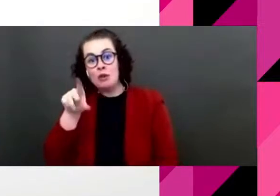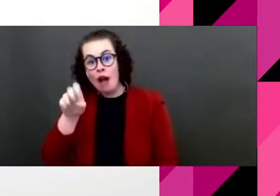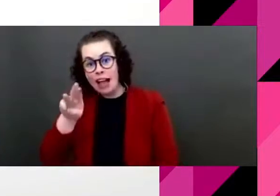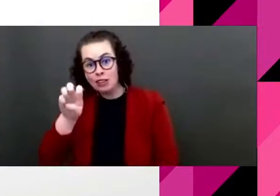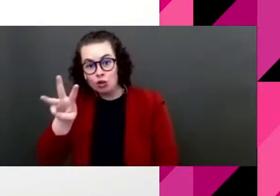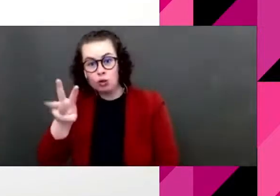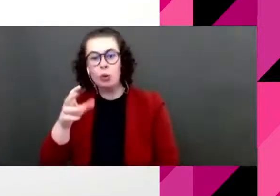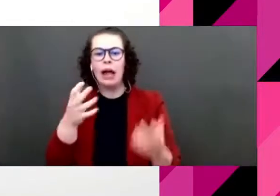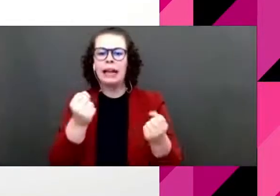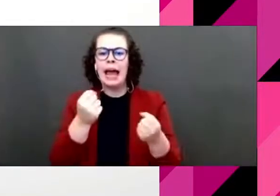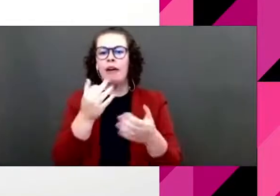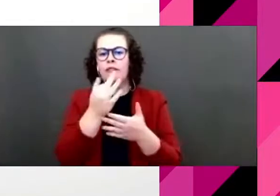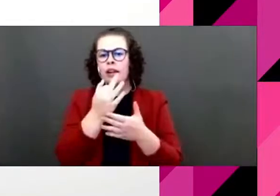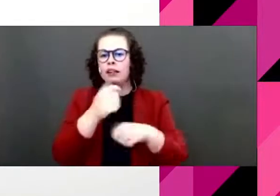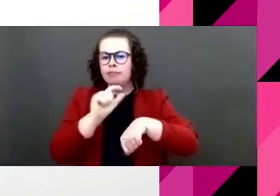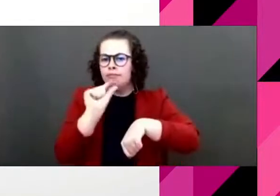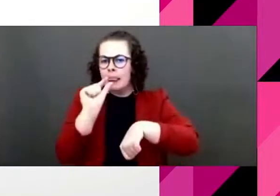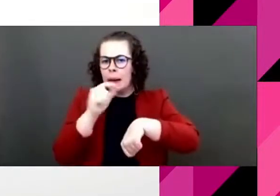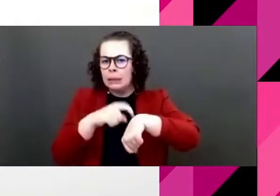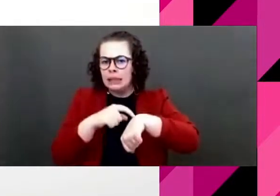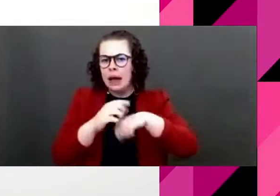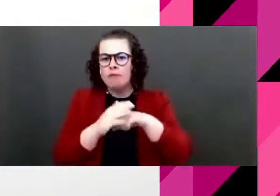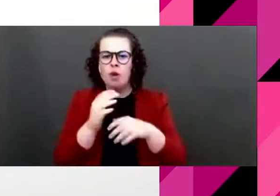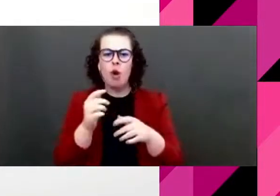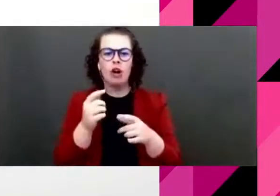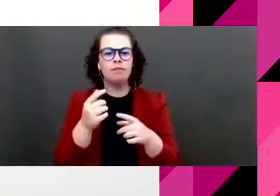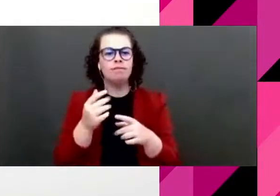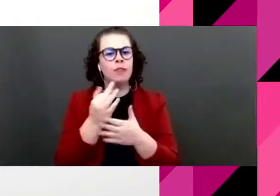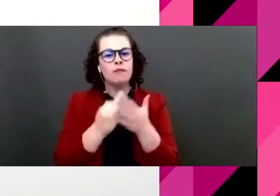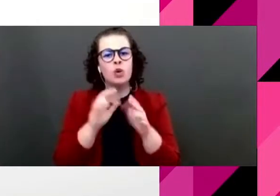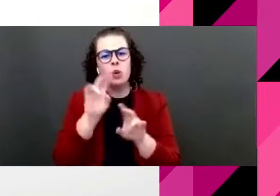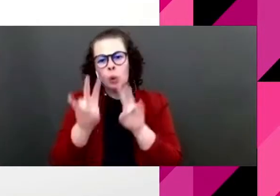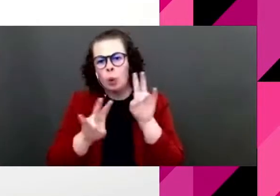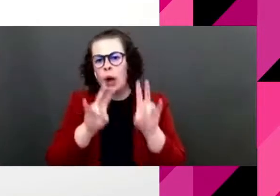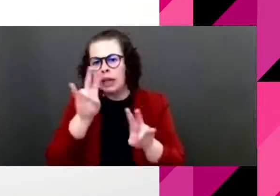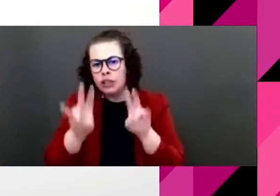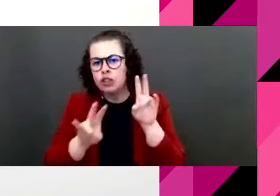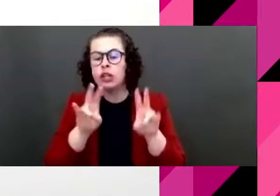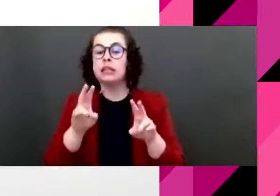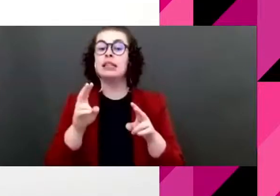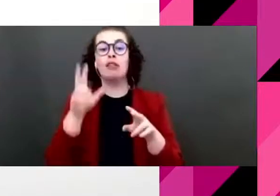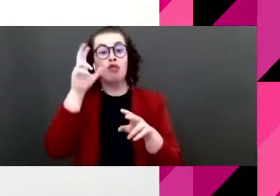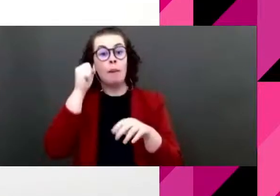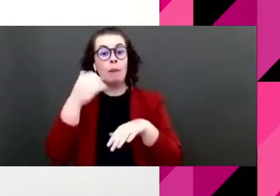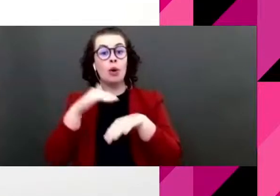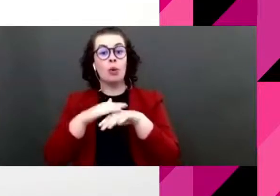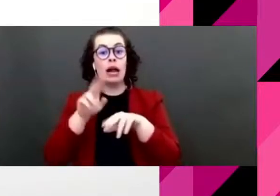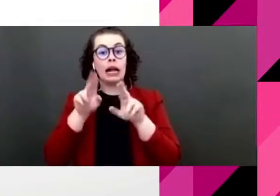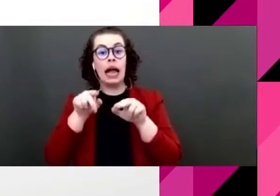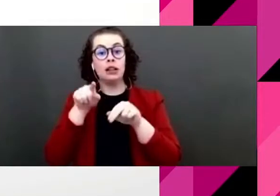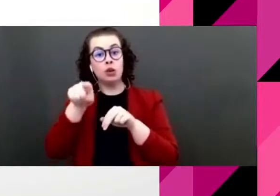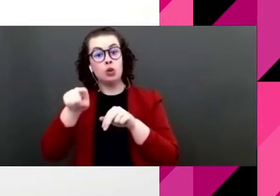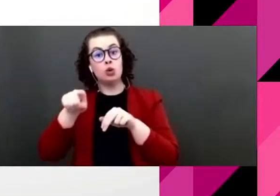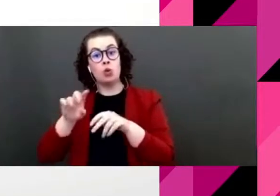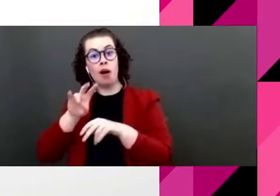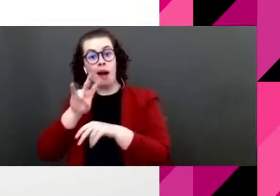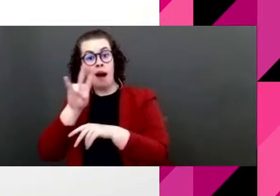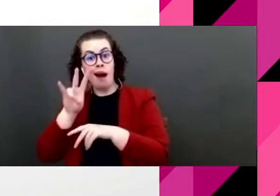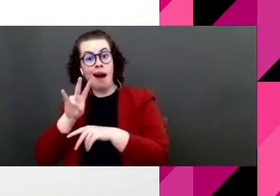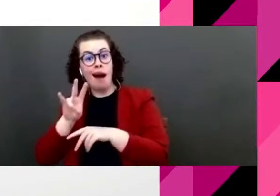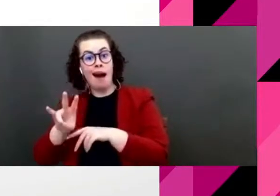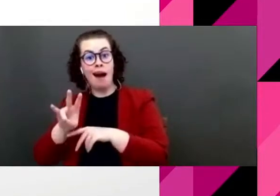us a short break and a reminder that you can submit your questions on the right hand side of the panel of your